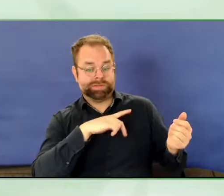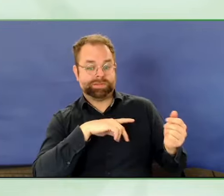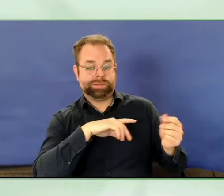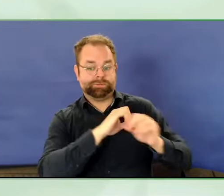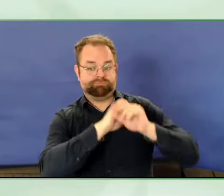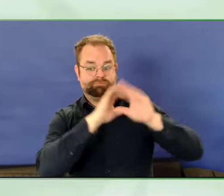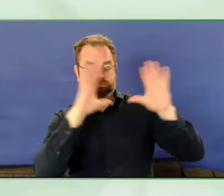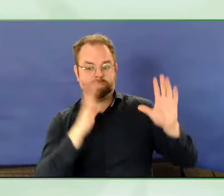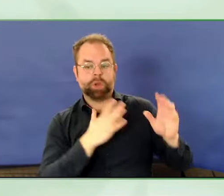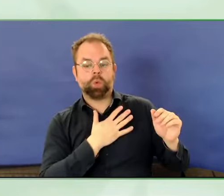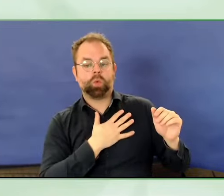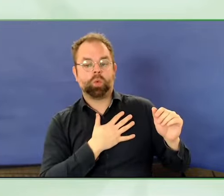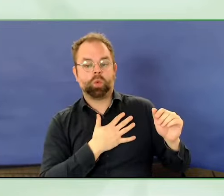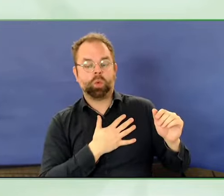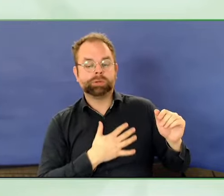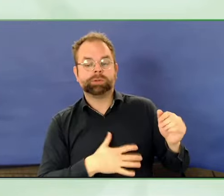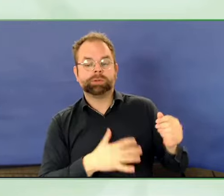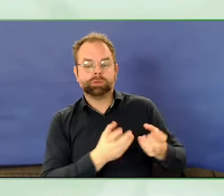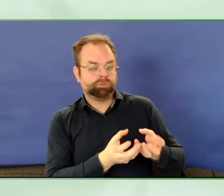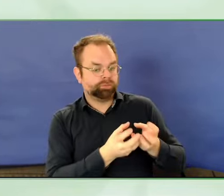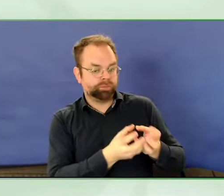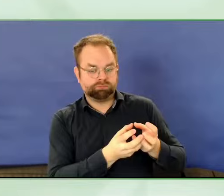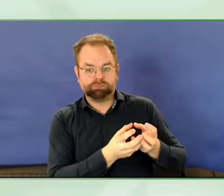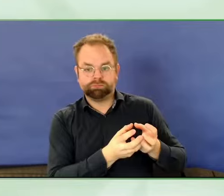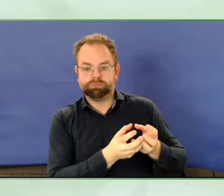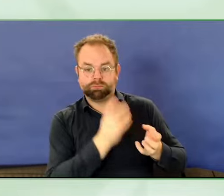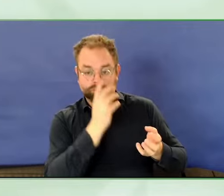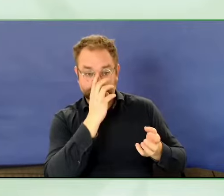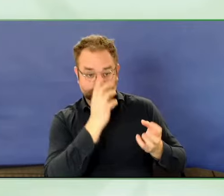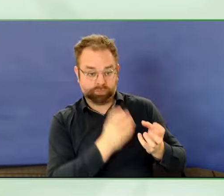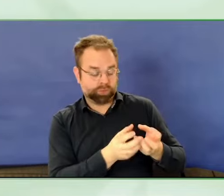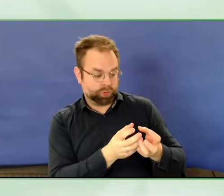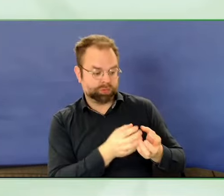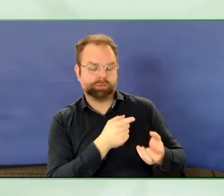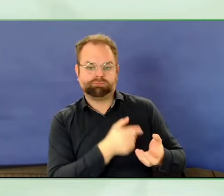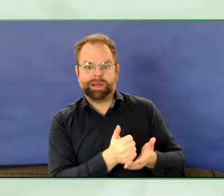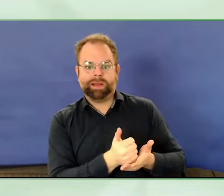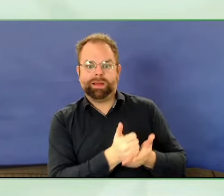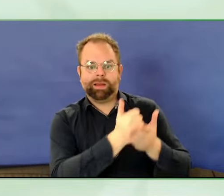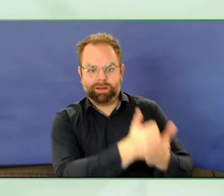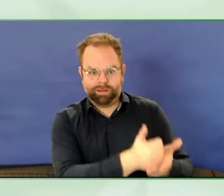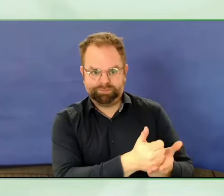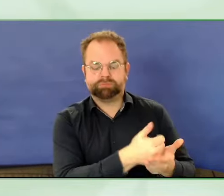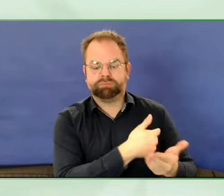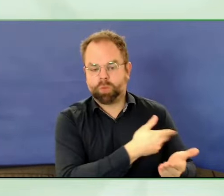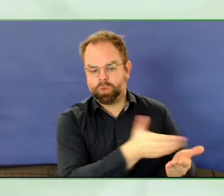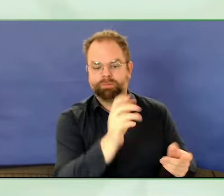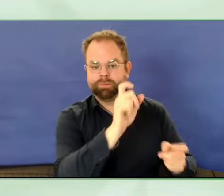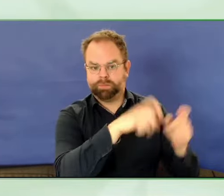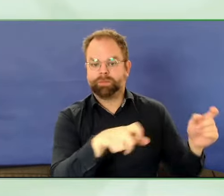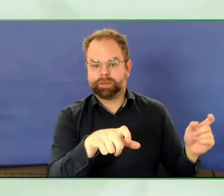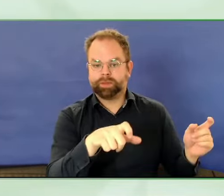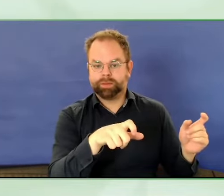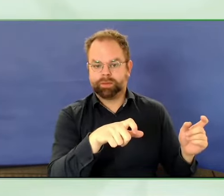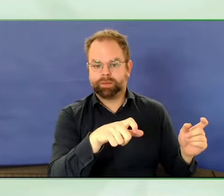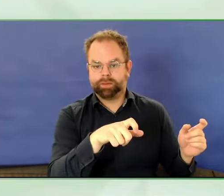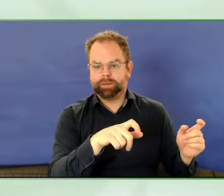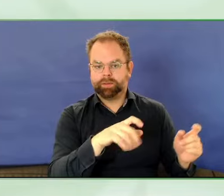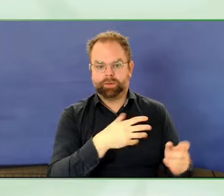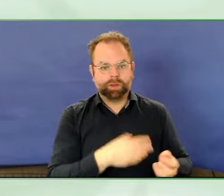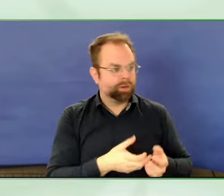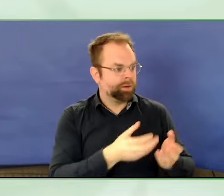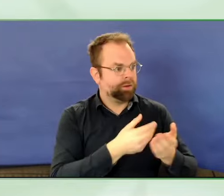this we need also definitely partners who are researching with this on that topic. But what I'm also dreaming